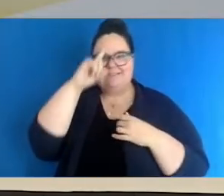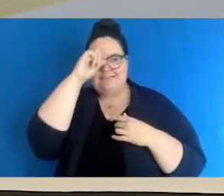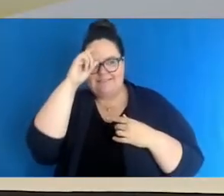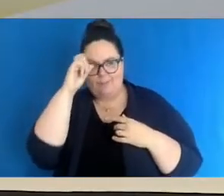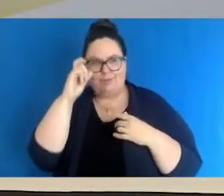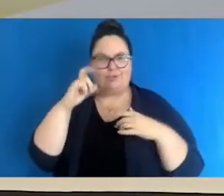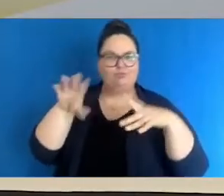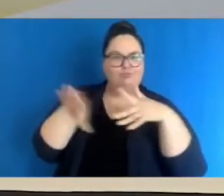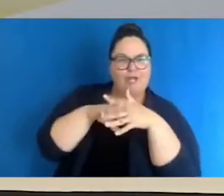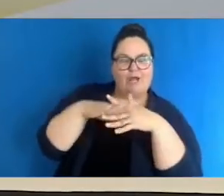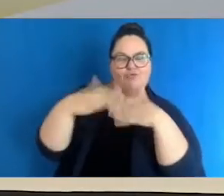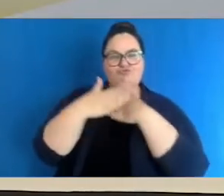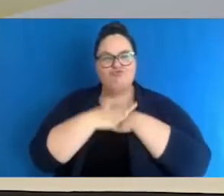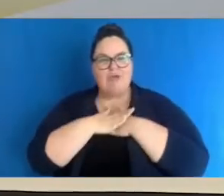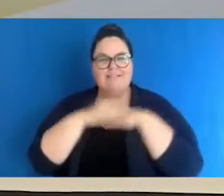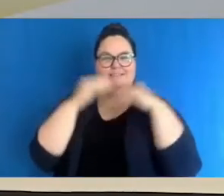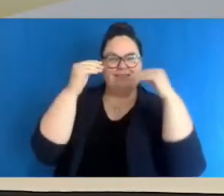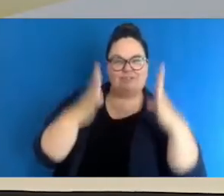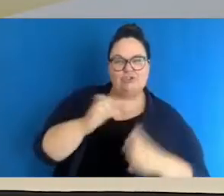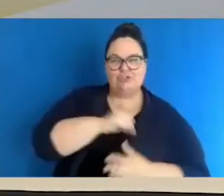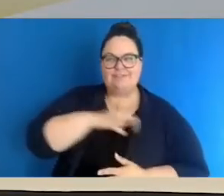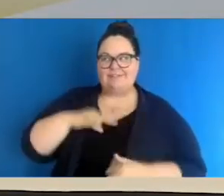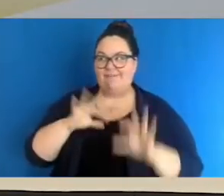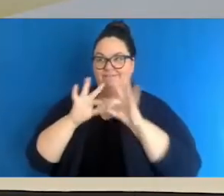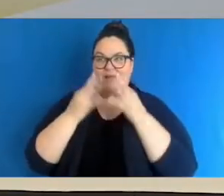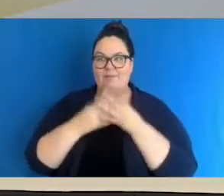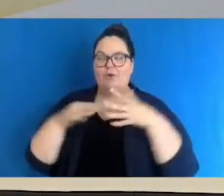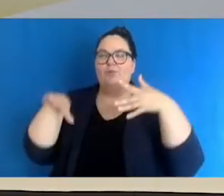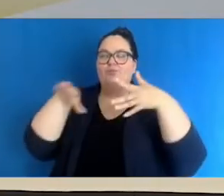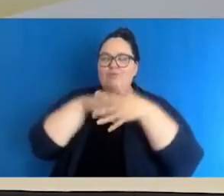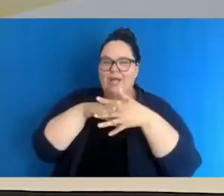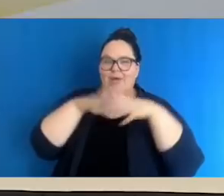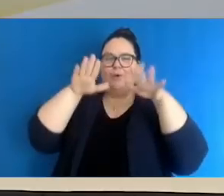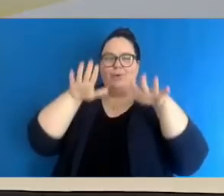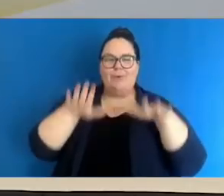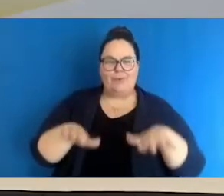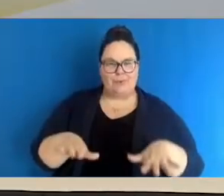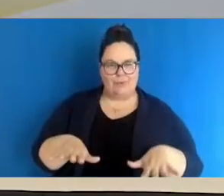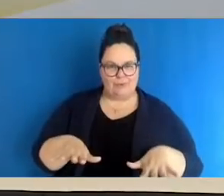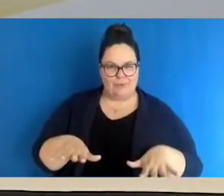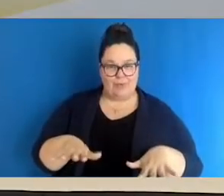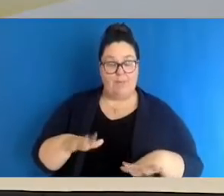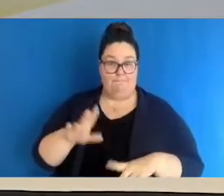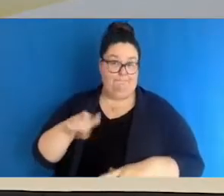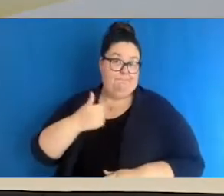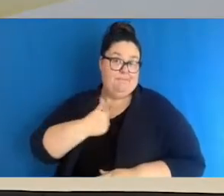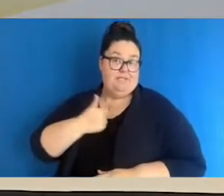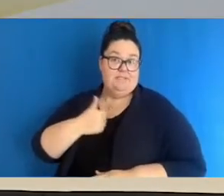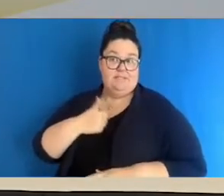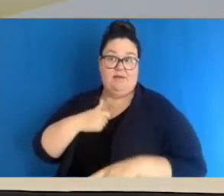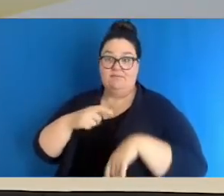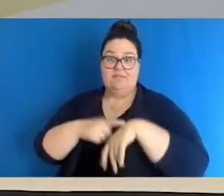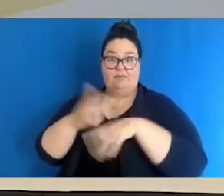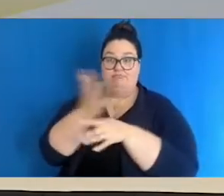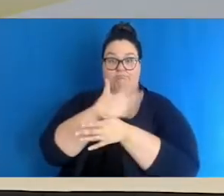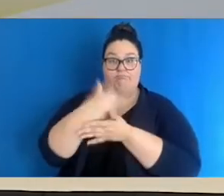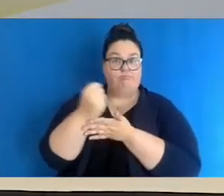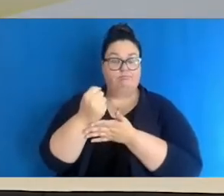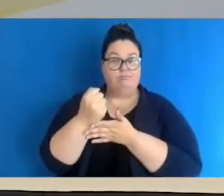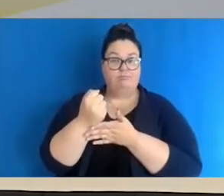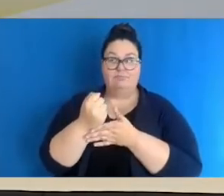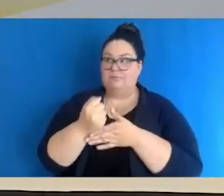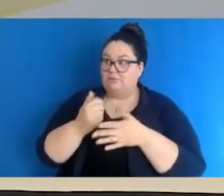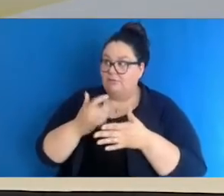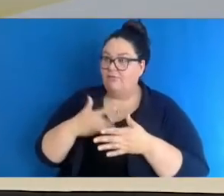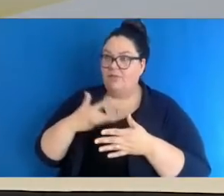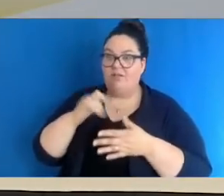students, teachers, staff, and families. And I know personally, too, the time has gone by quickly, and we're now in the last week